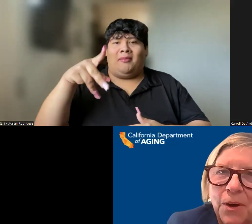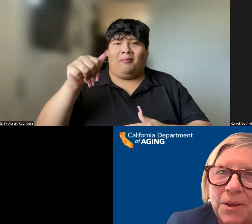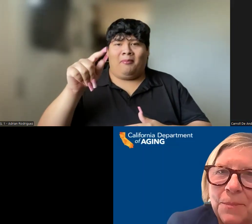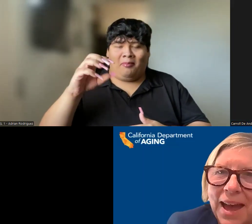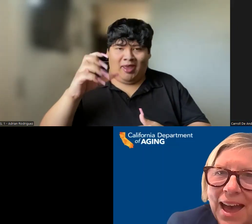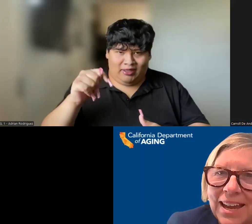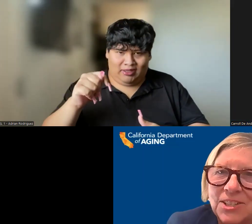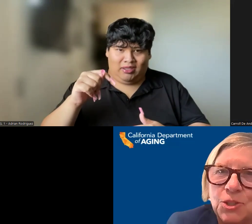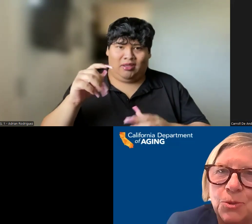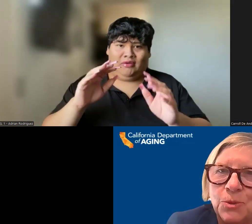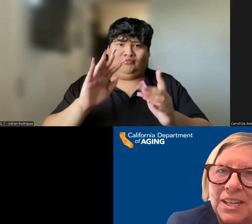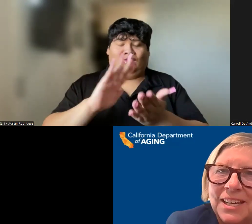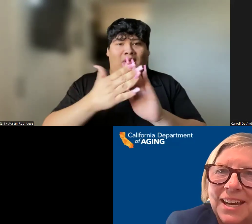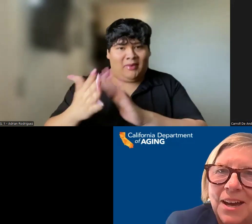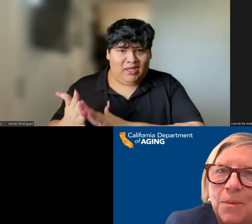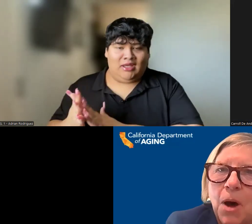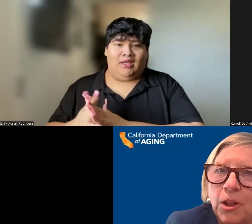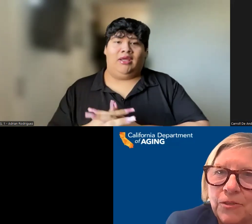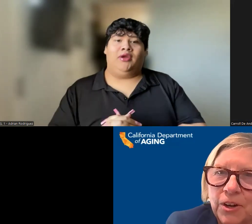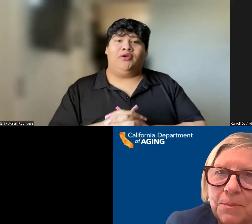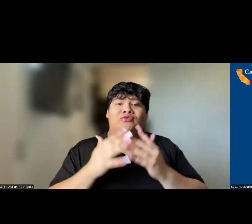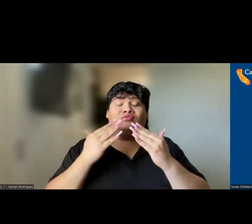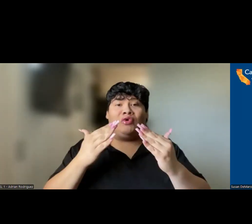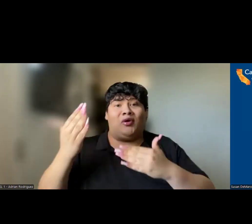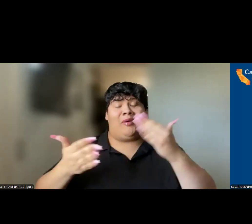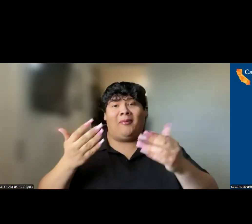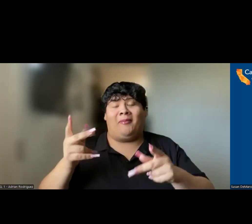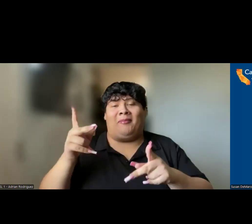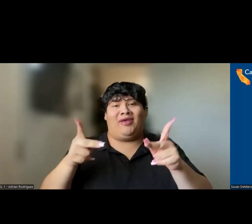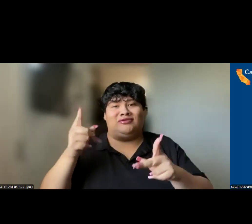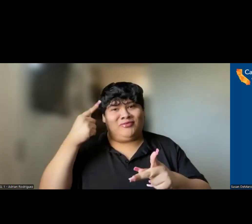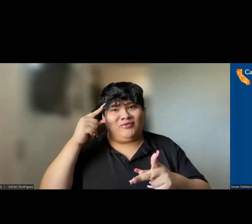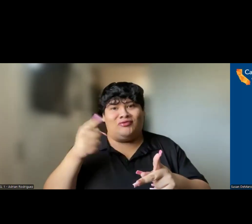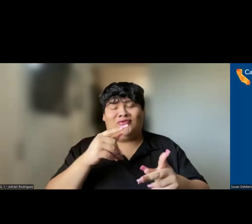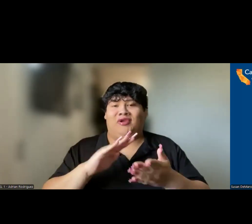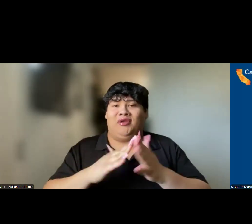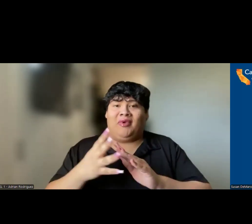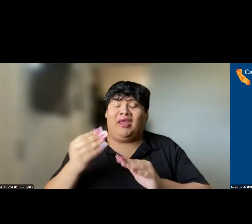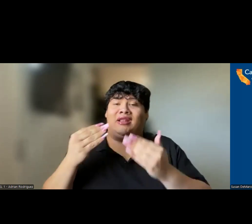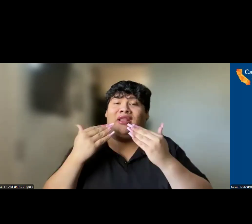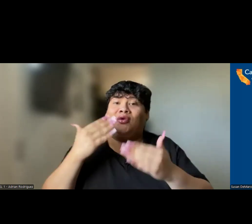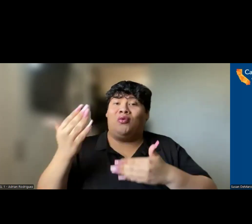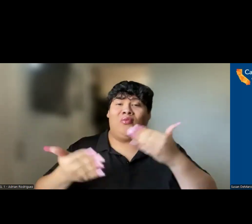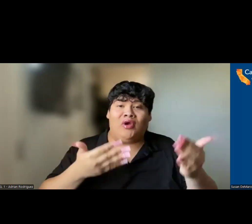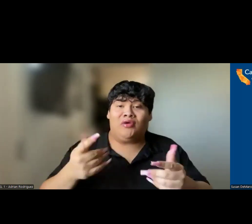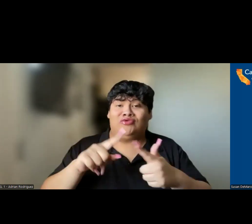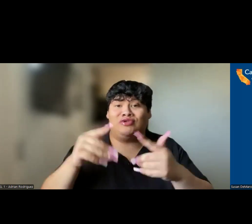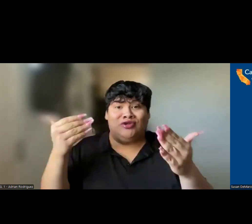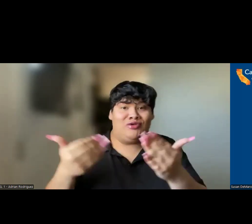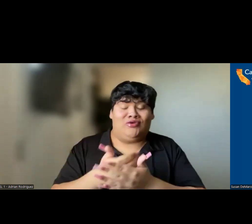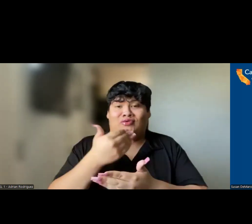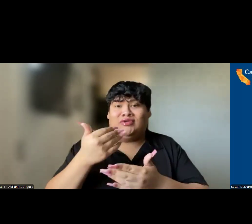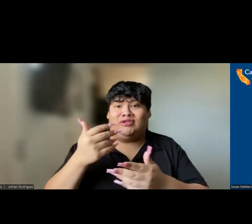members. So welcome back to all of our Impact Committee members, and a very special welcome to our newest